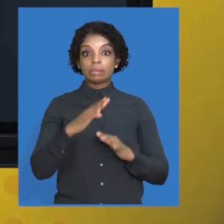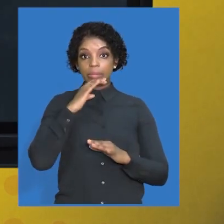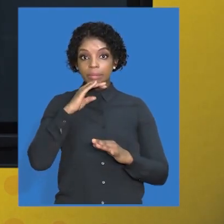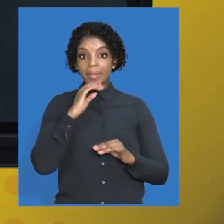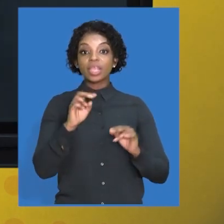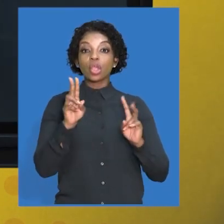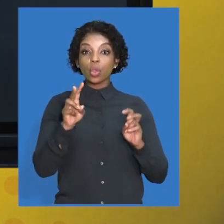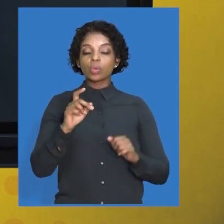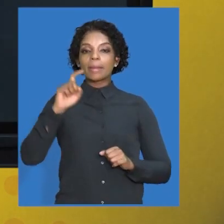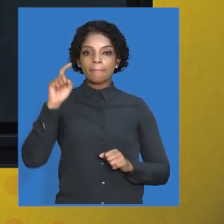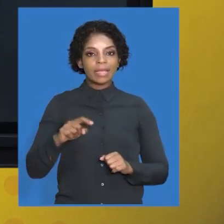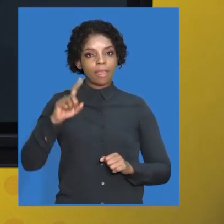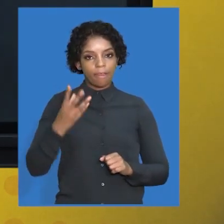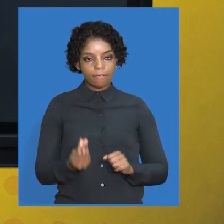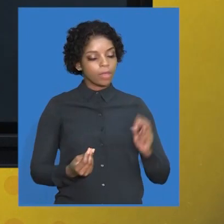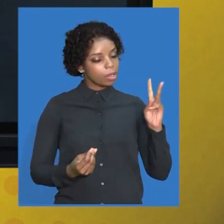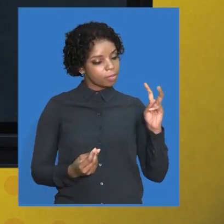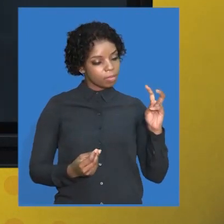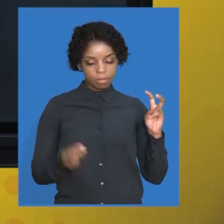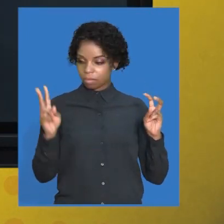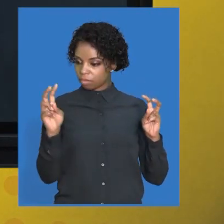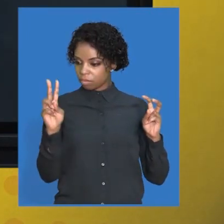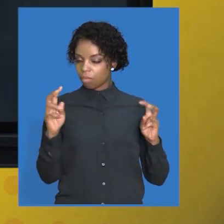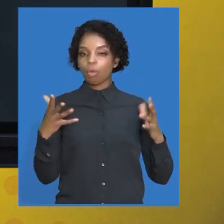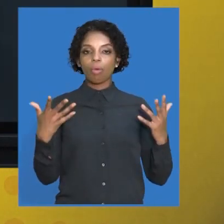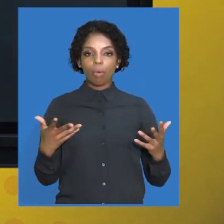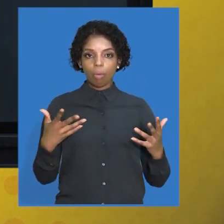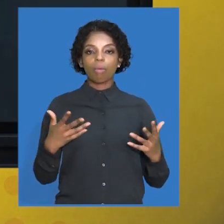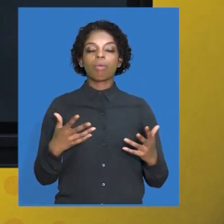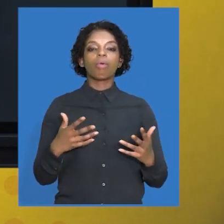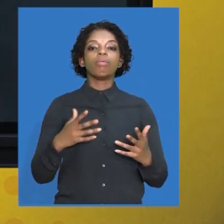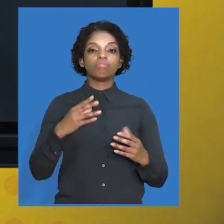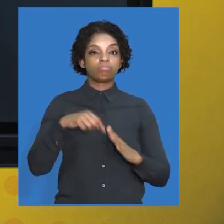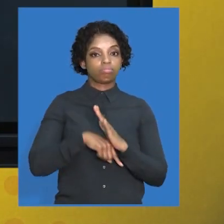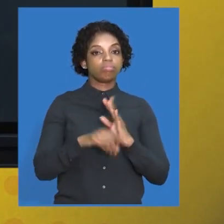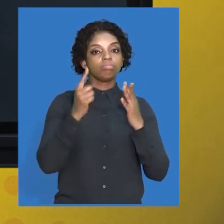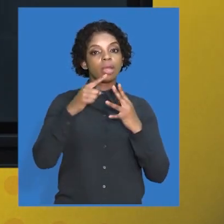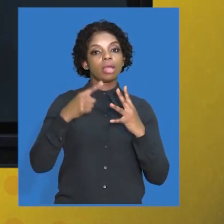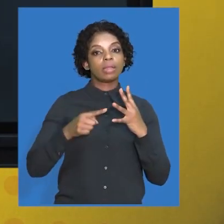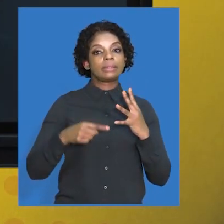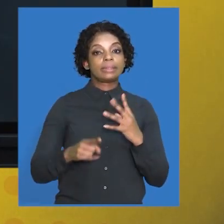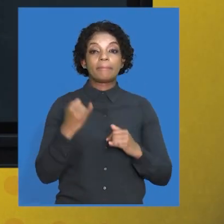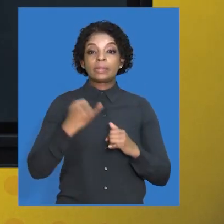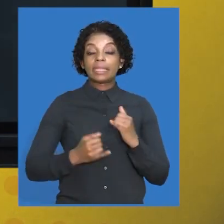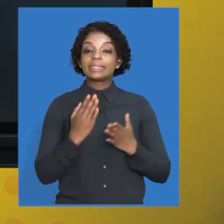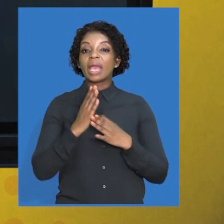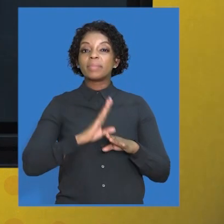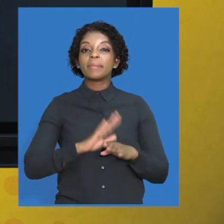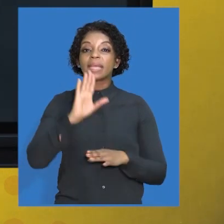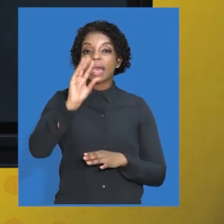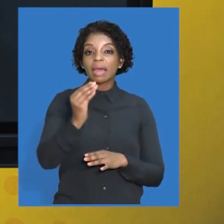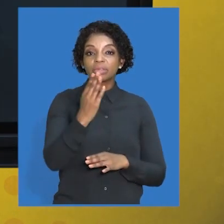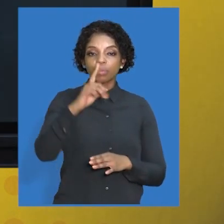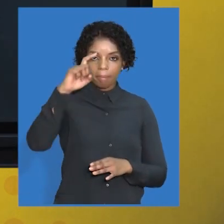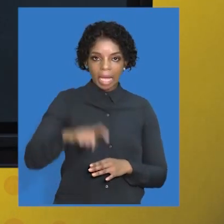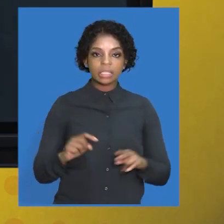quotation marks, otherwise you're going to be losing out on these marks. This is a very big mistake that a lot of matrics make when they ask you to quote